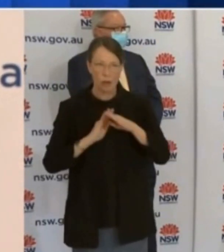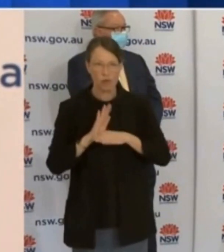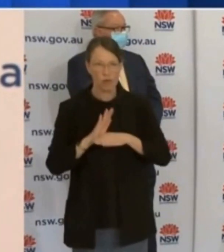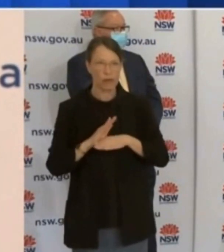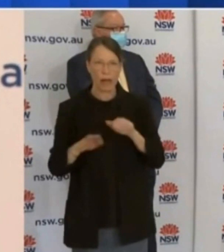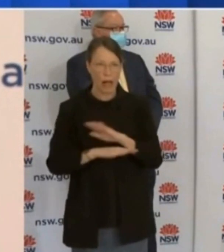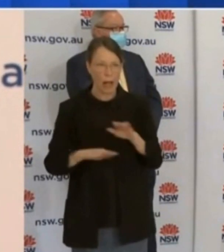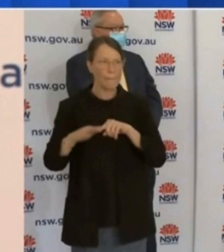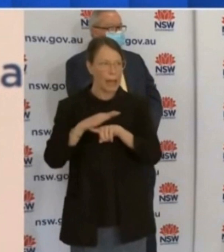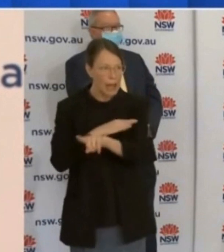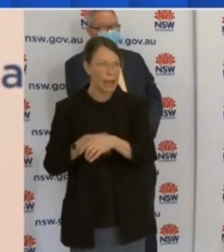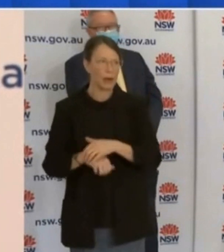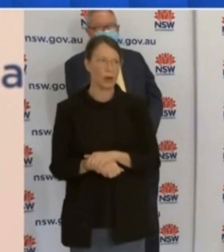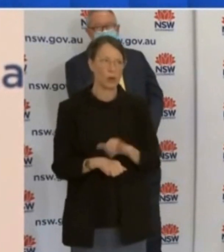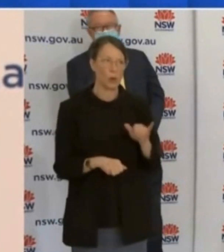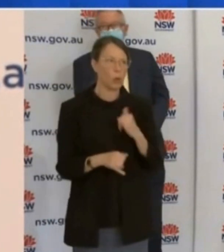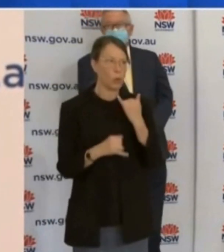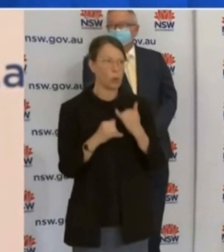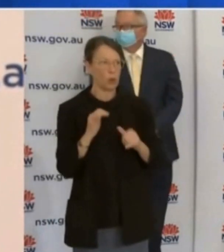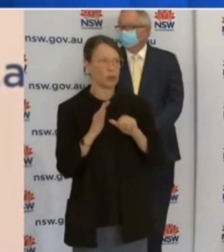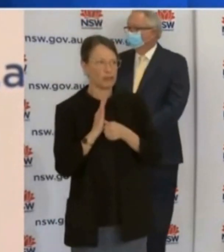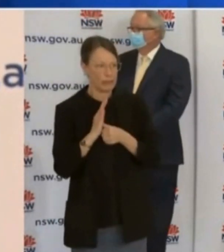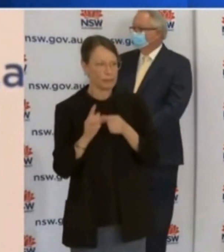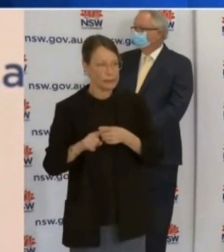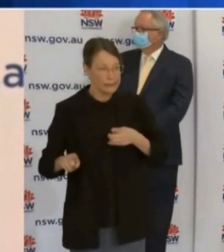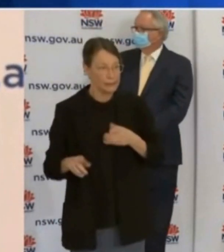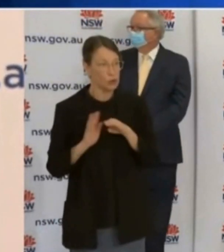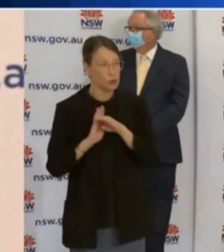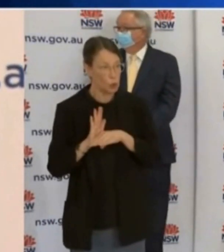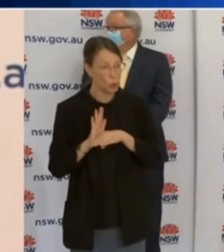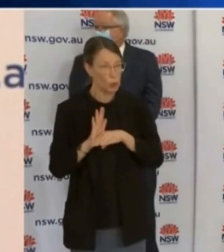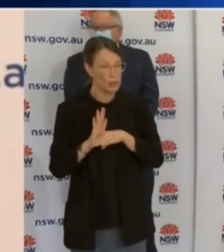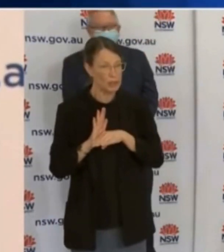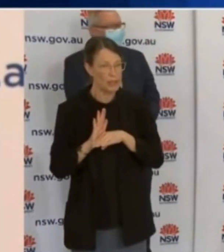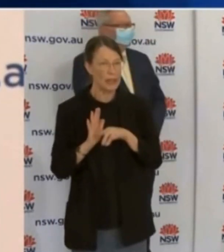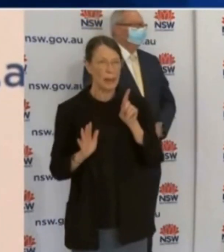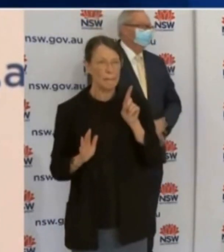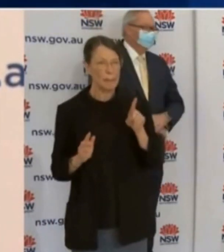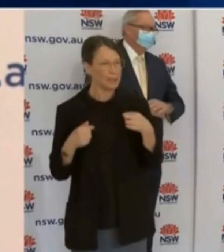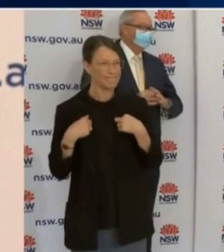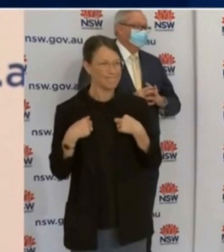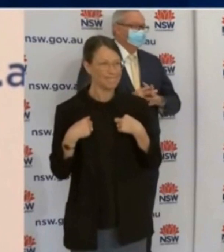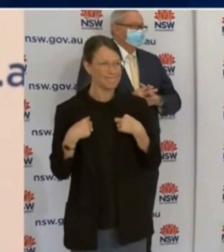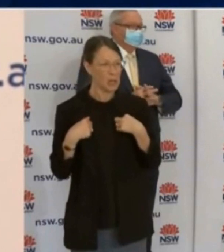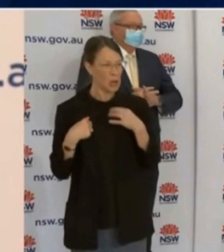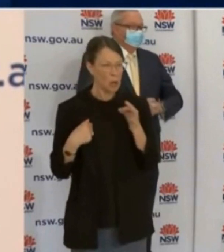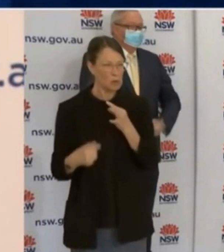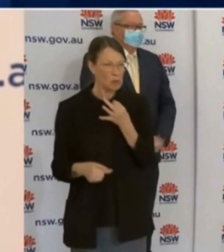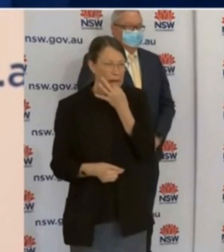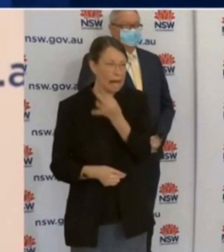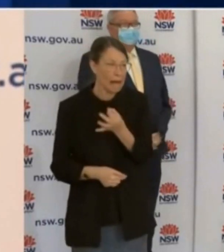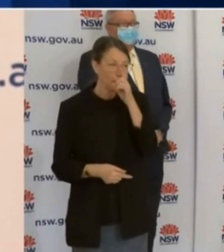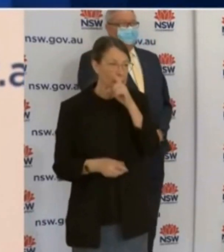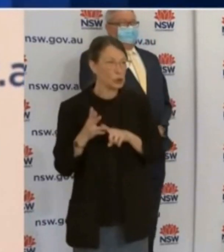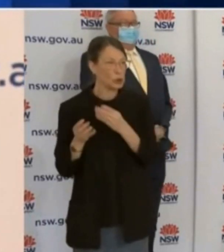course we would, based on the health advice, but we're not in the business of putting in provisions or asking people to do things if they're not going to have an effect in